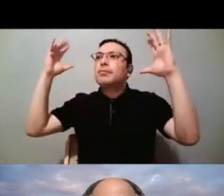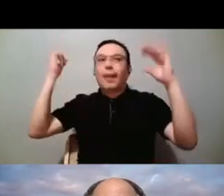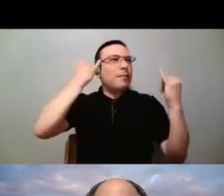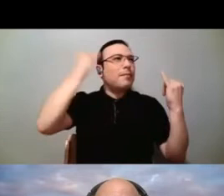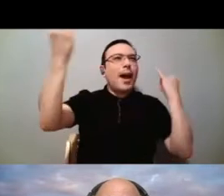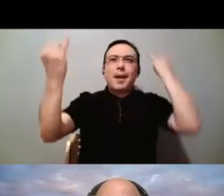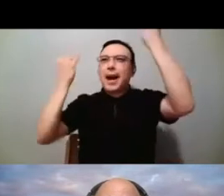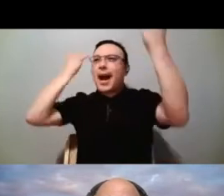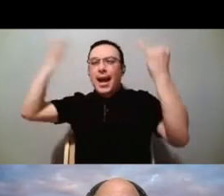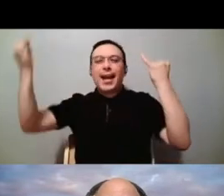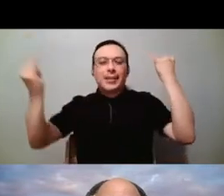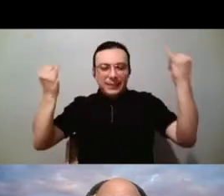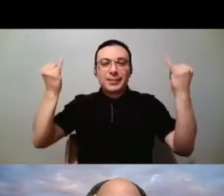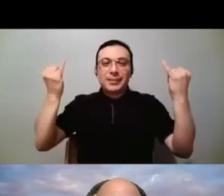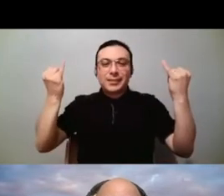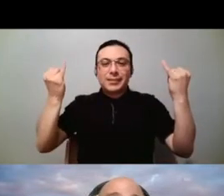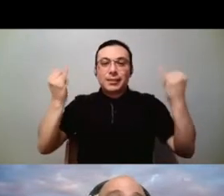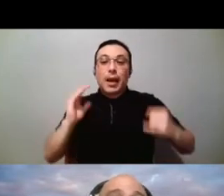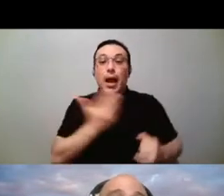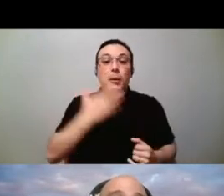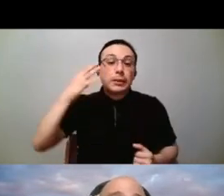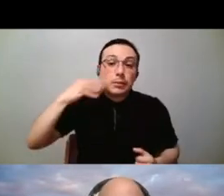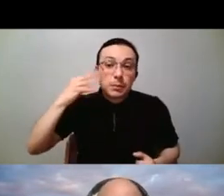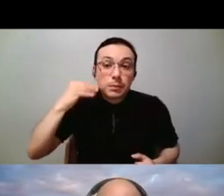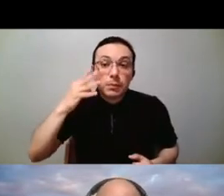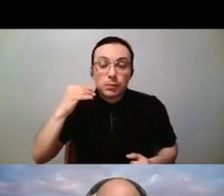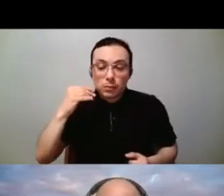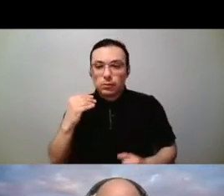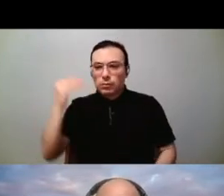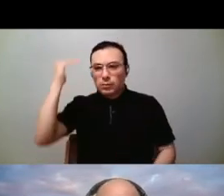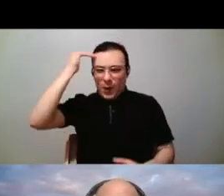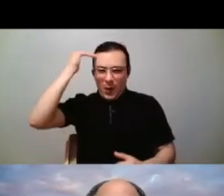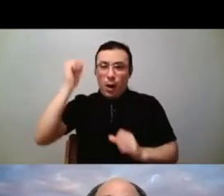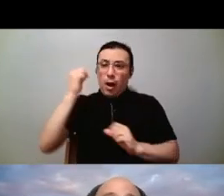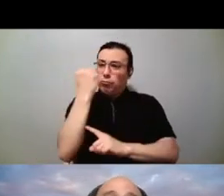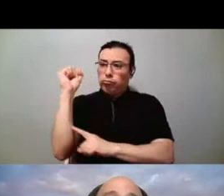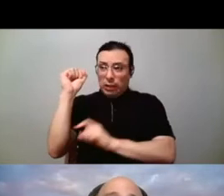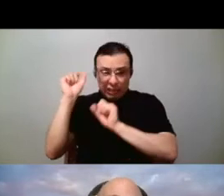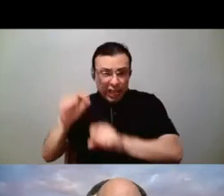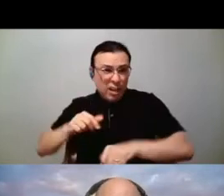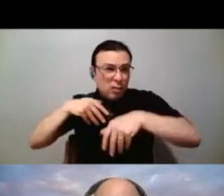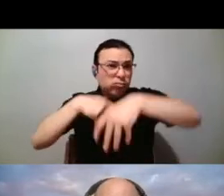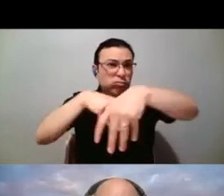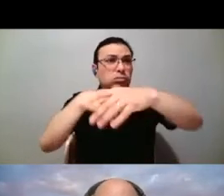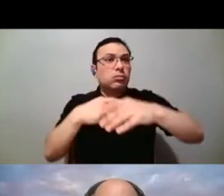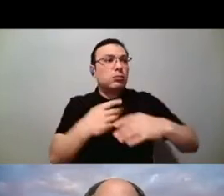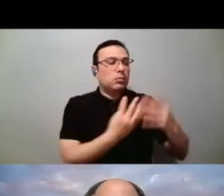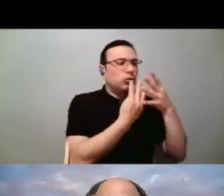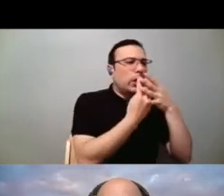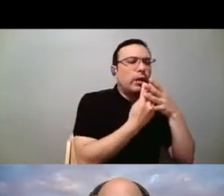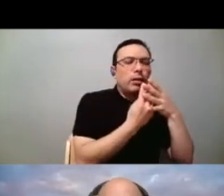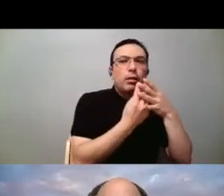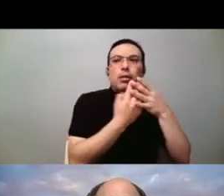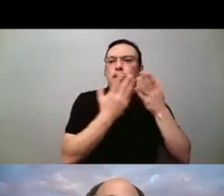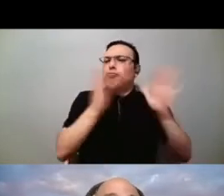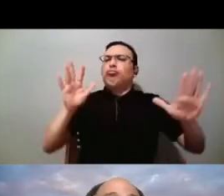We also know from our own experience that not everyone can be in the streets or in jail, in public or on camera, yet